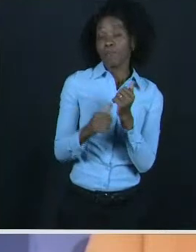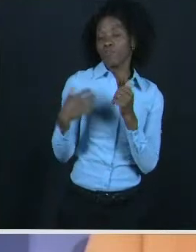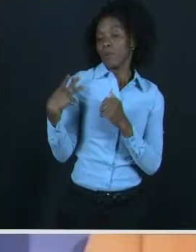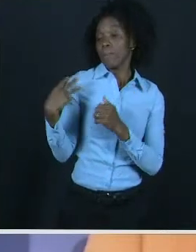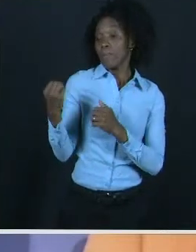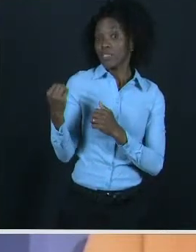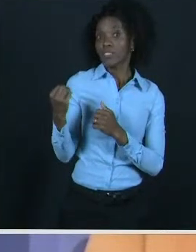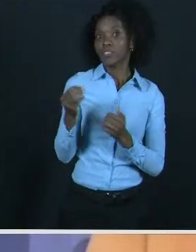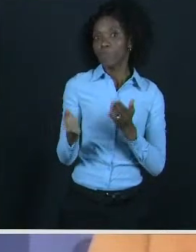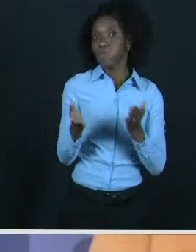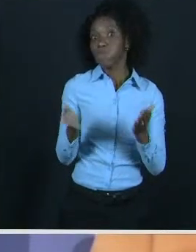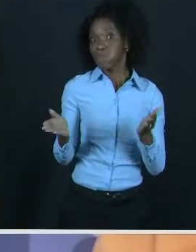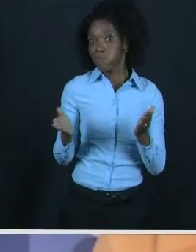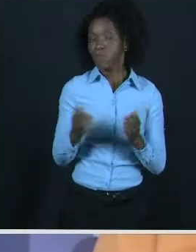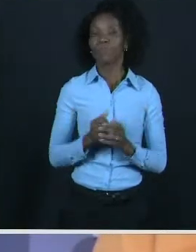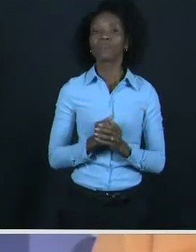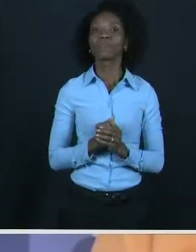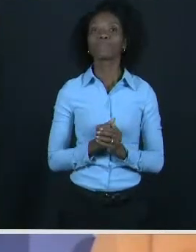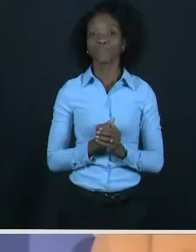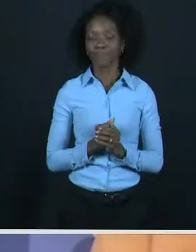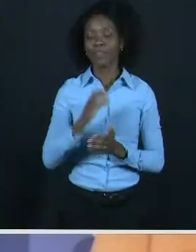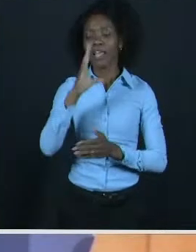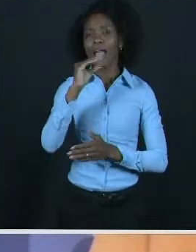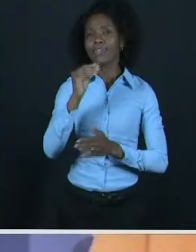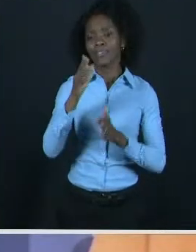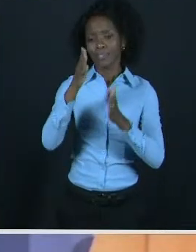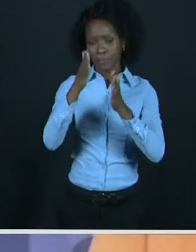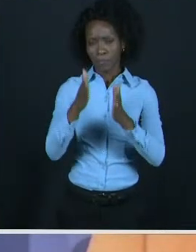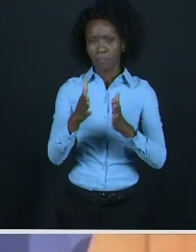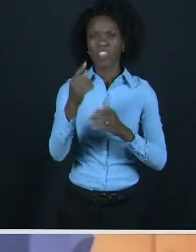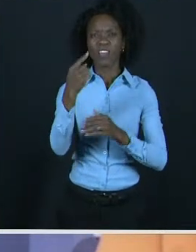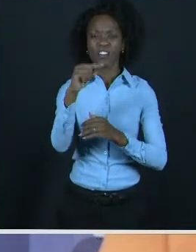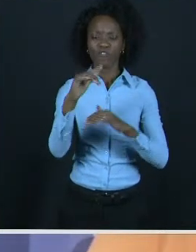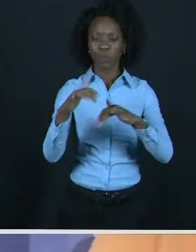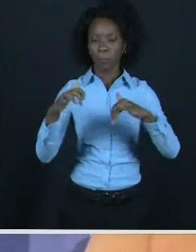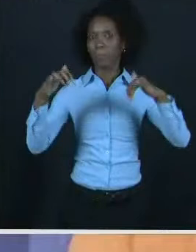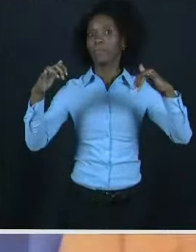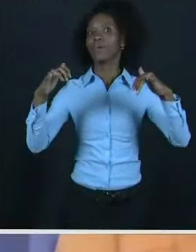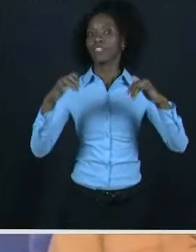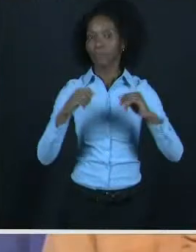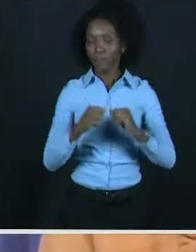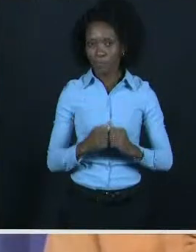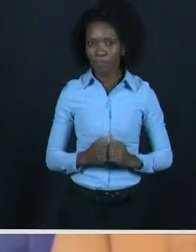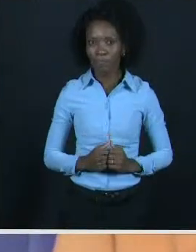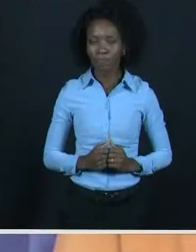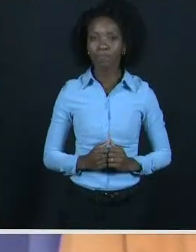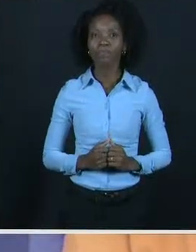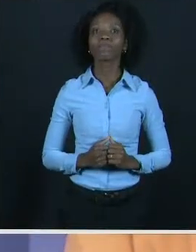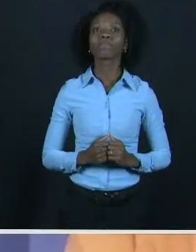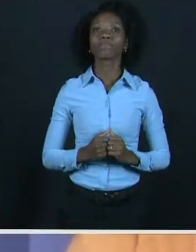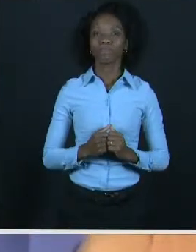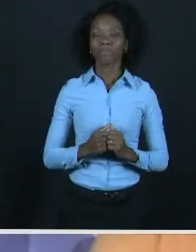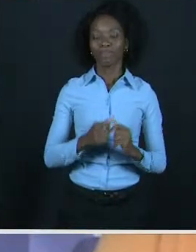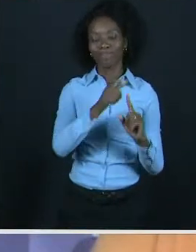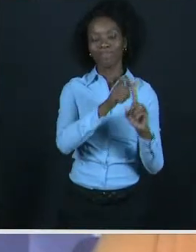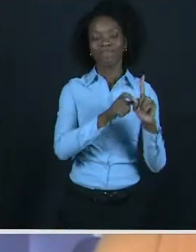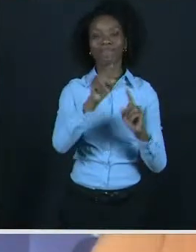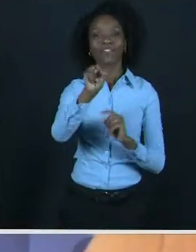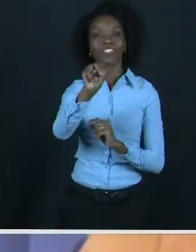ministers, the Speaker of our National Assembly, Ms.